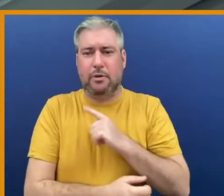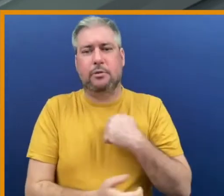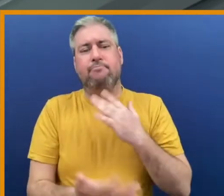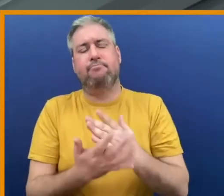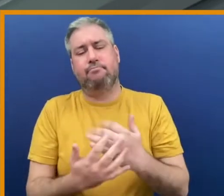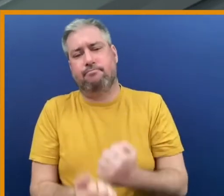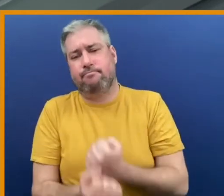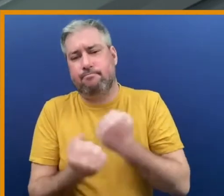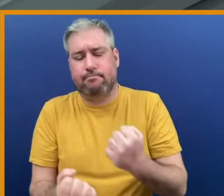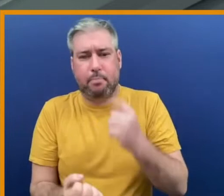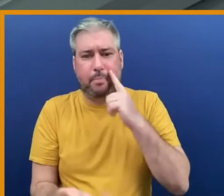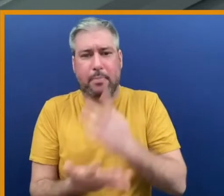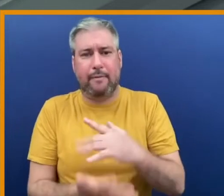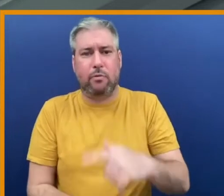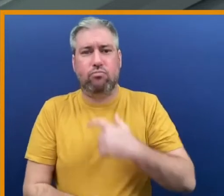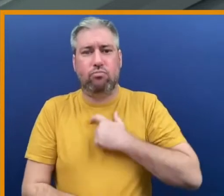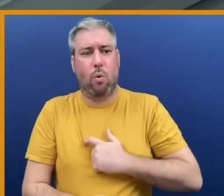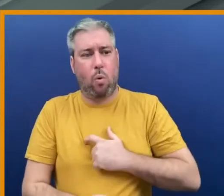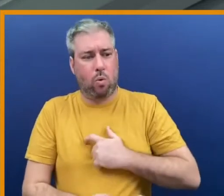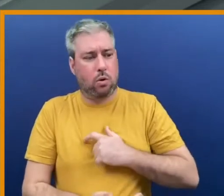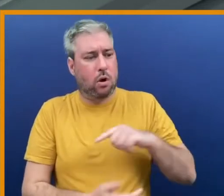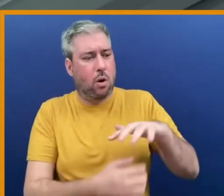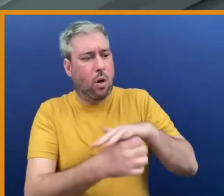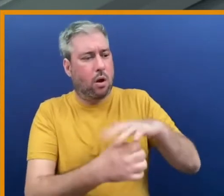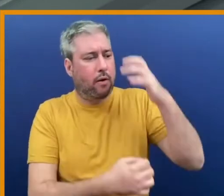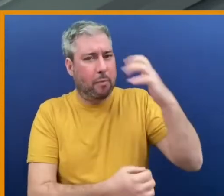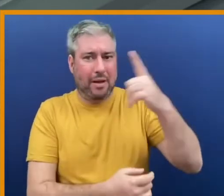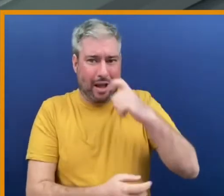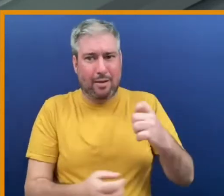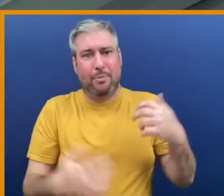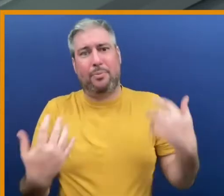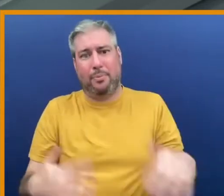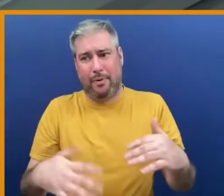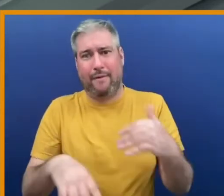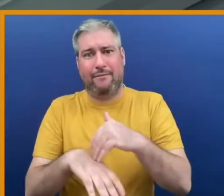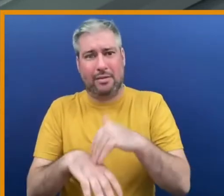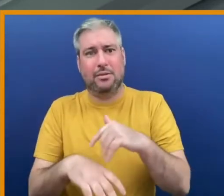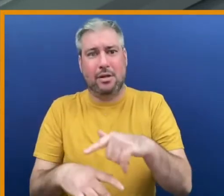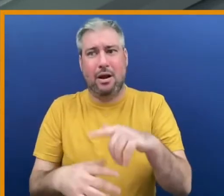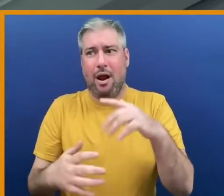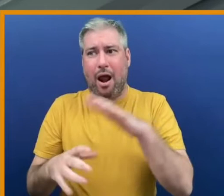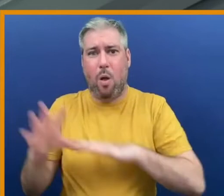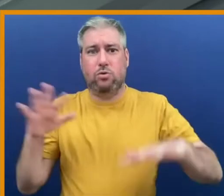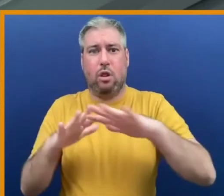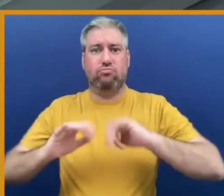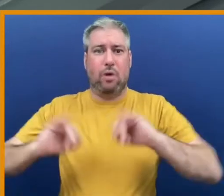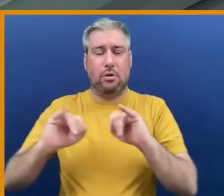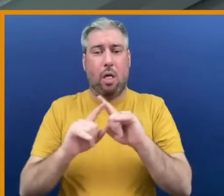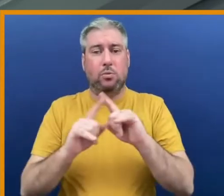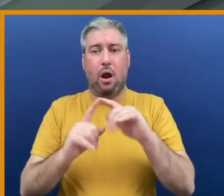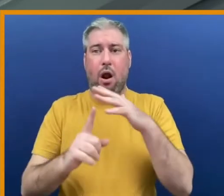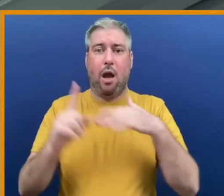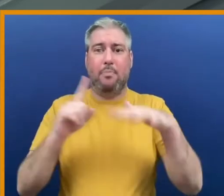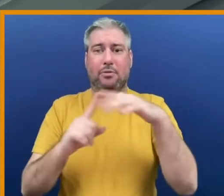to address the ecological crisis as well as the climate emergency. And in terms of the local elections coming up